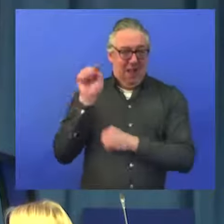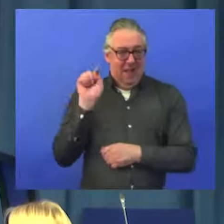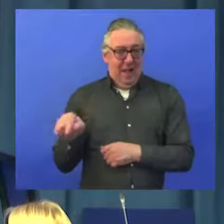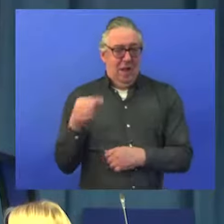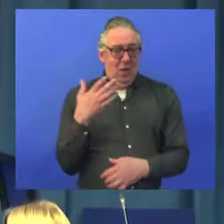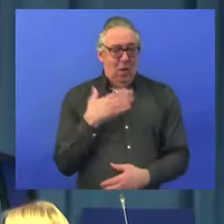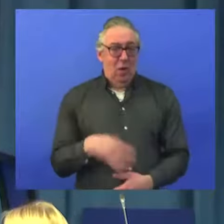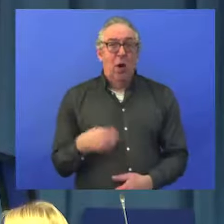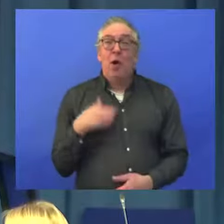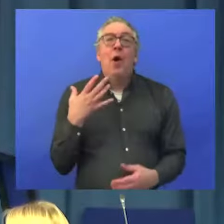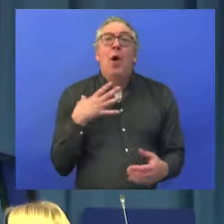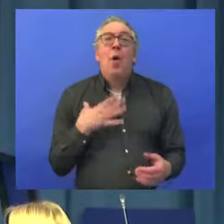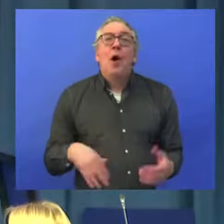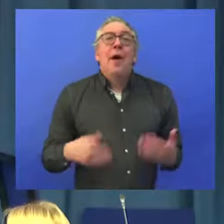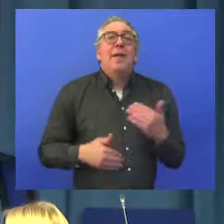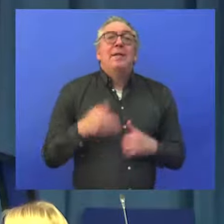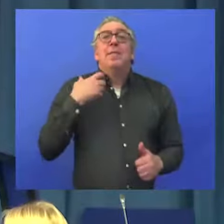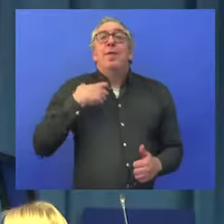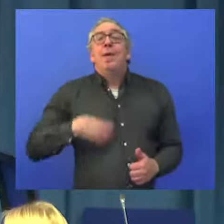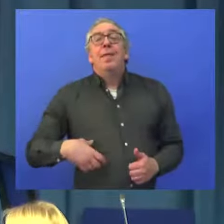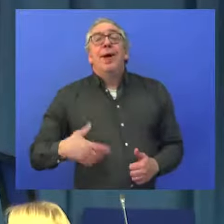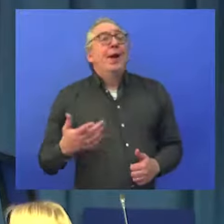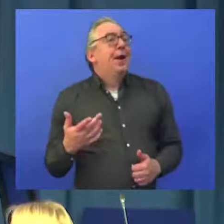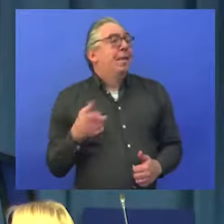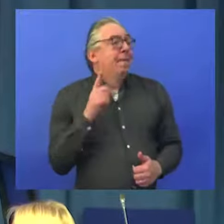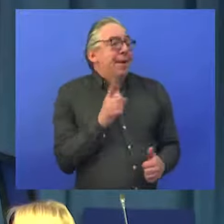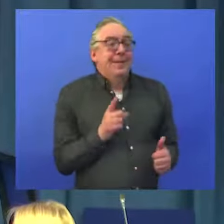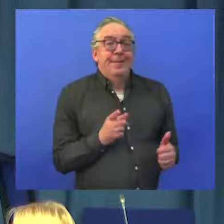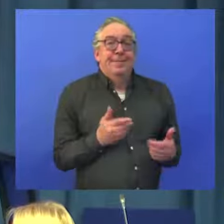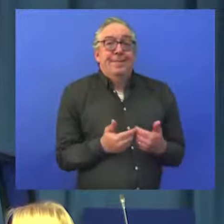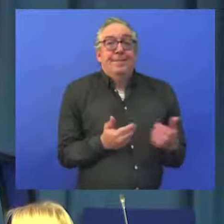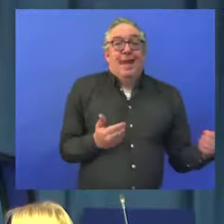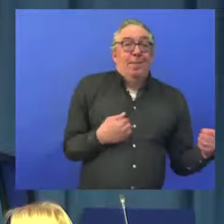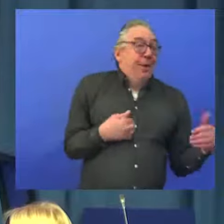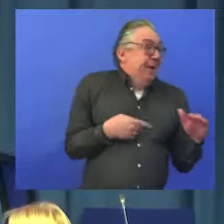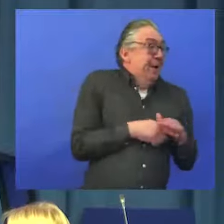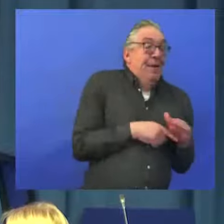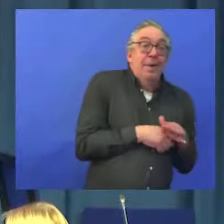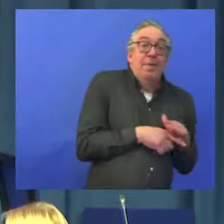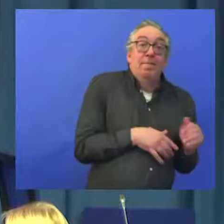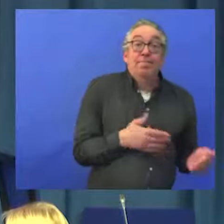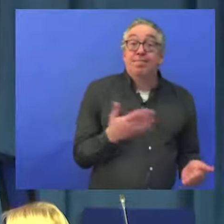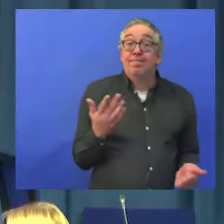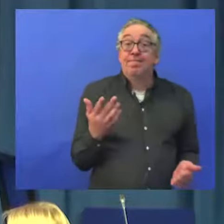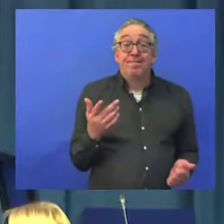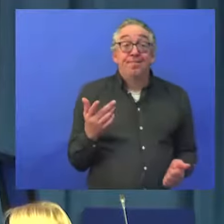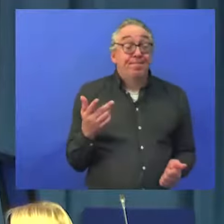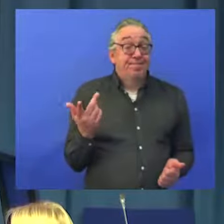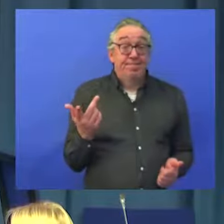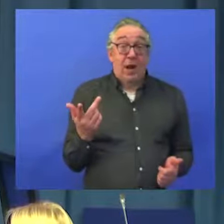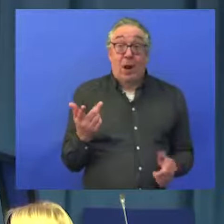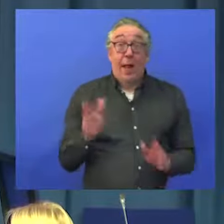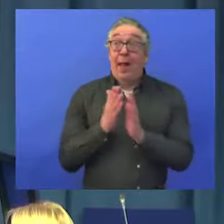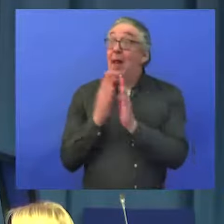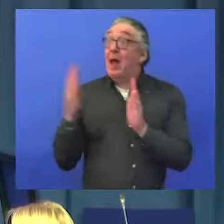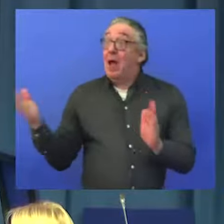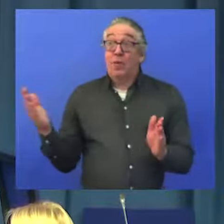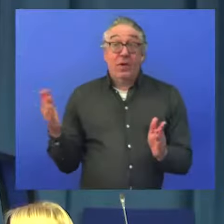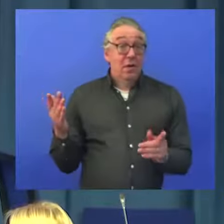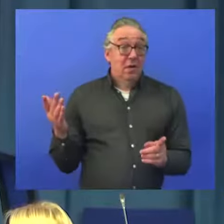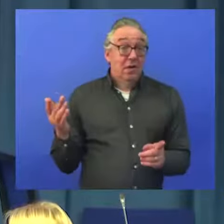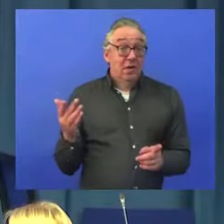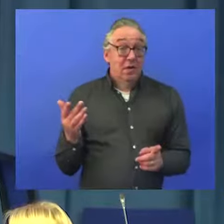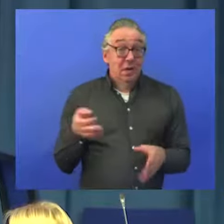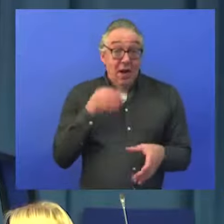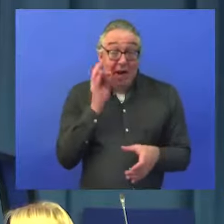be a library, it can be a swimming pool, whatever is open during COVID. We even done mapping events like this during a lockdown so that you